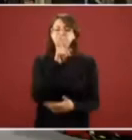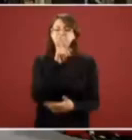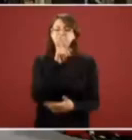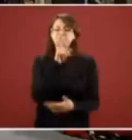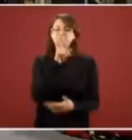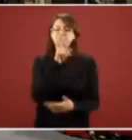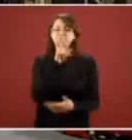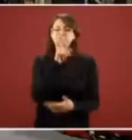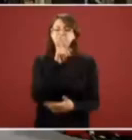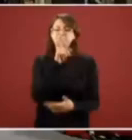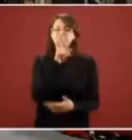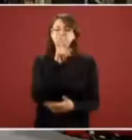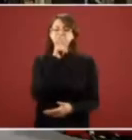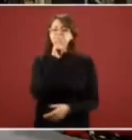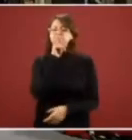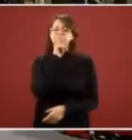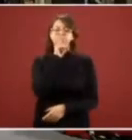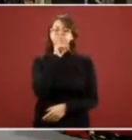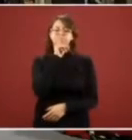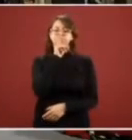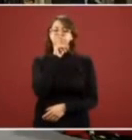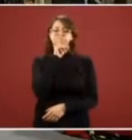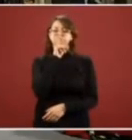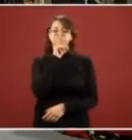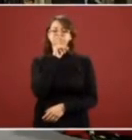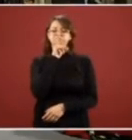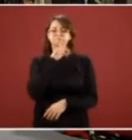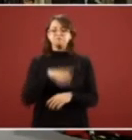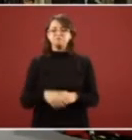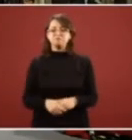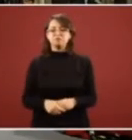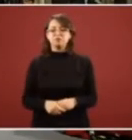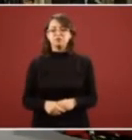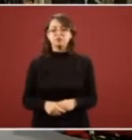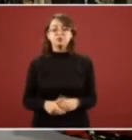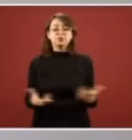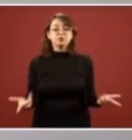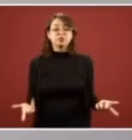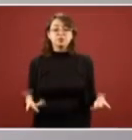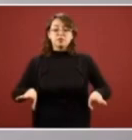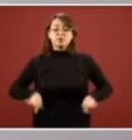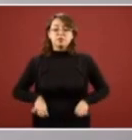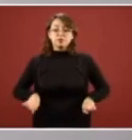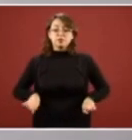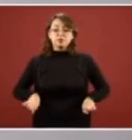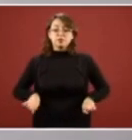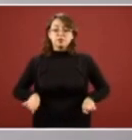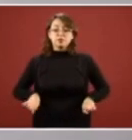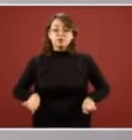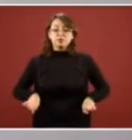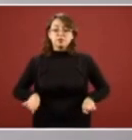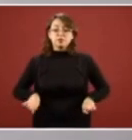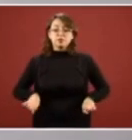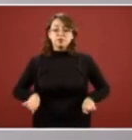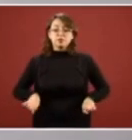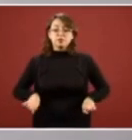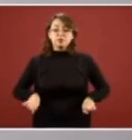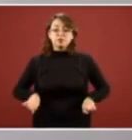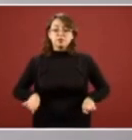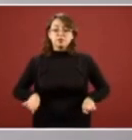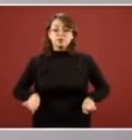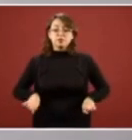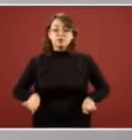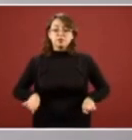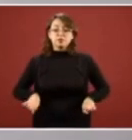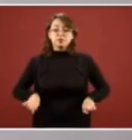getting involved in these matters. Buscar que todos nos portemos bien, eso sí. And we all need to